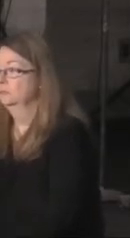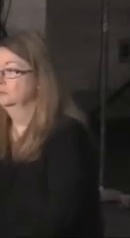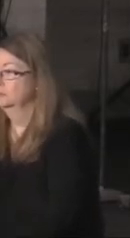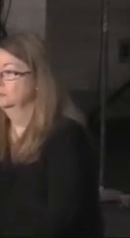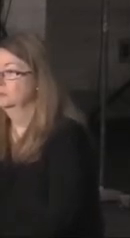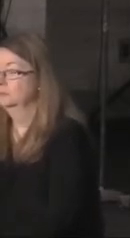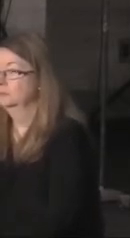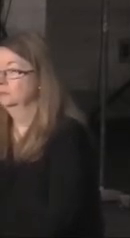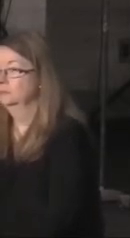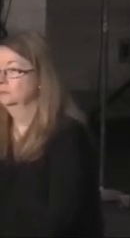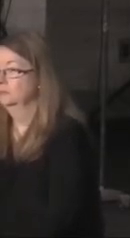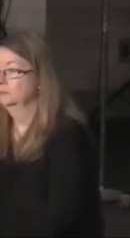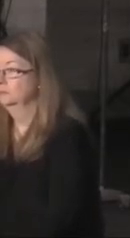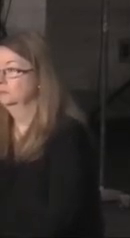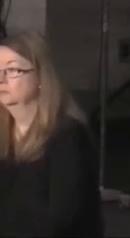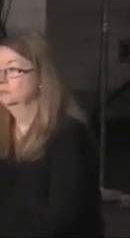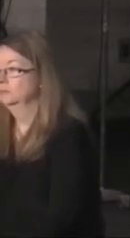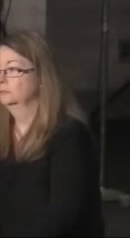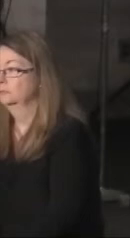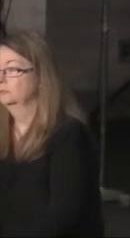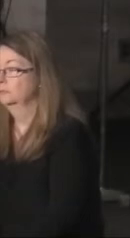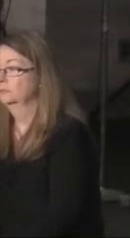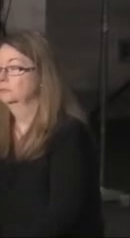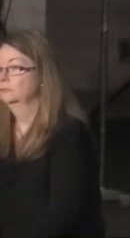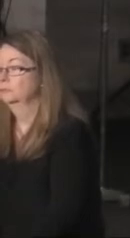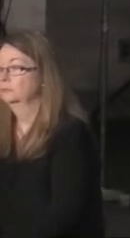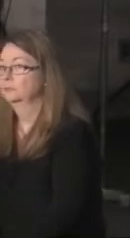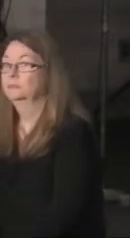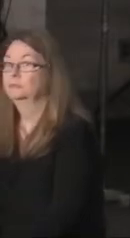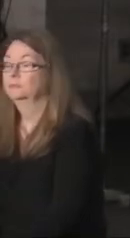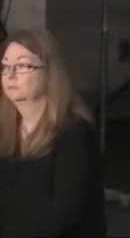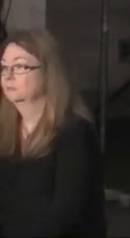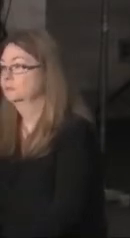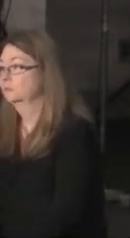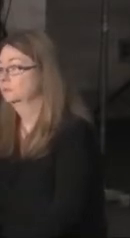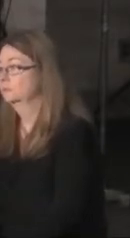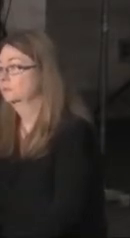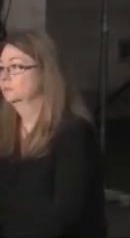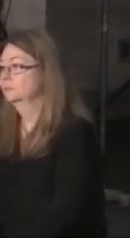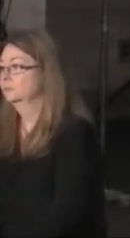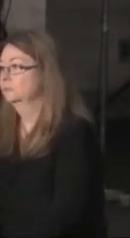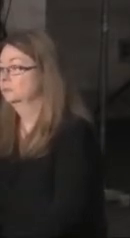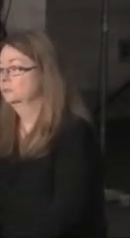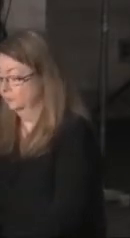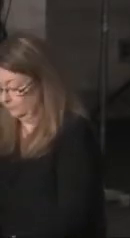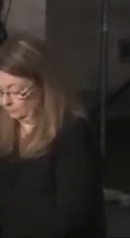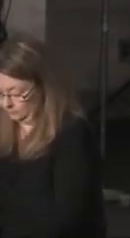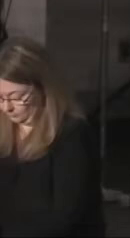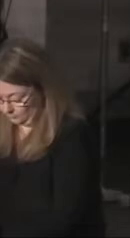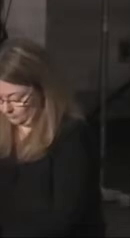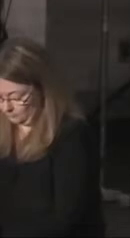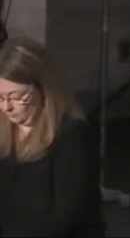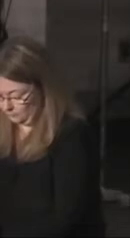and to all the rest that my imprisonment is for Christ. And most of the brothers, having become confident in the Lord by